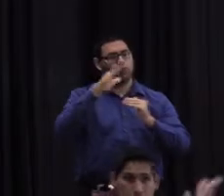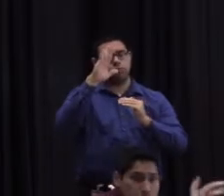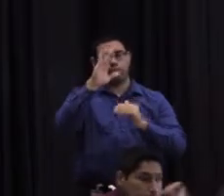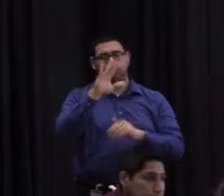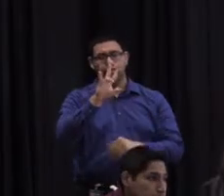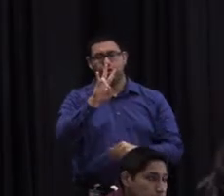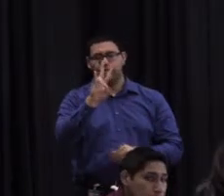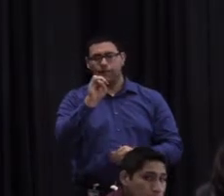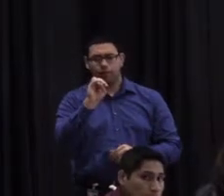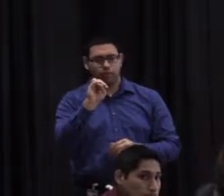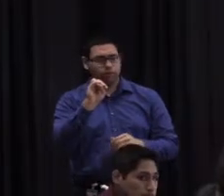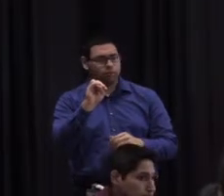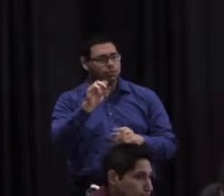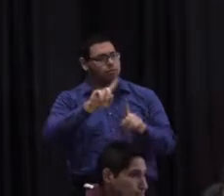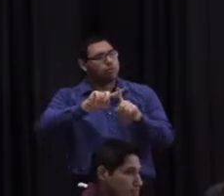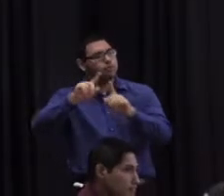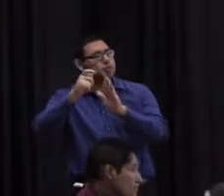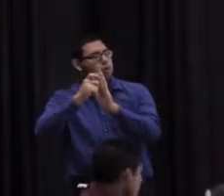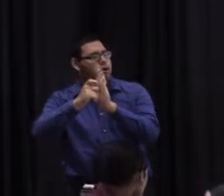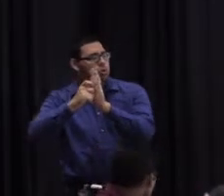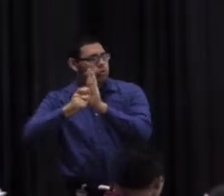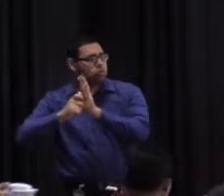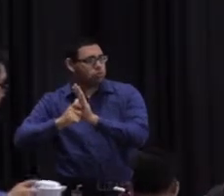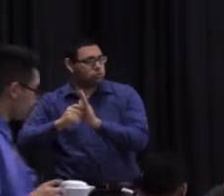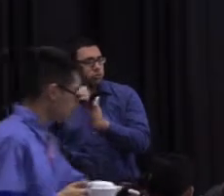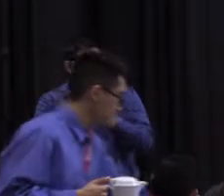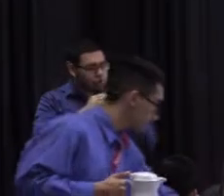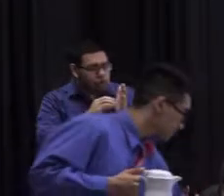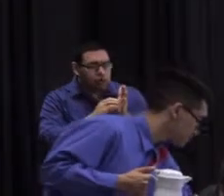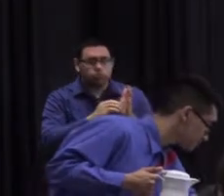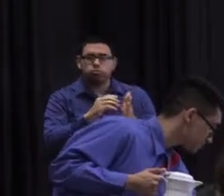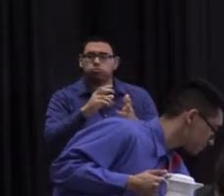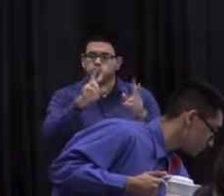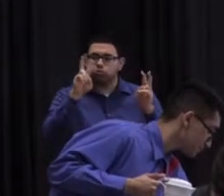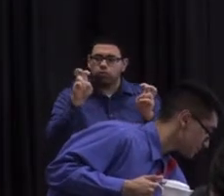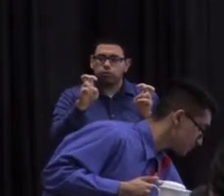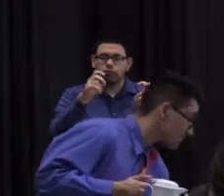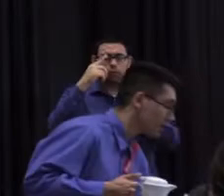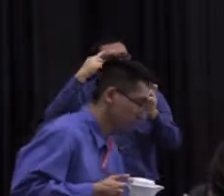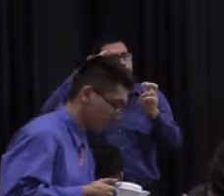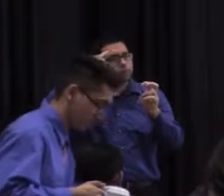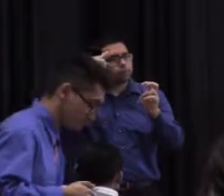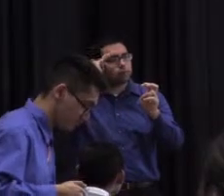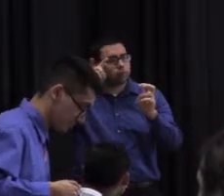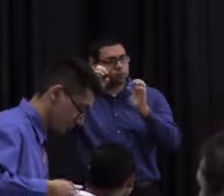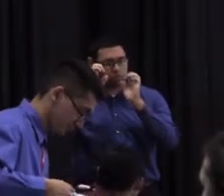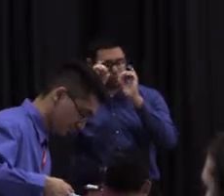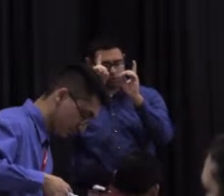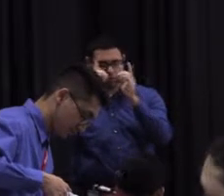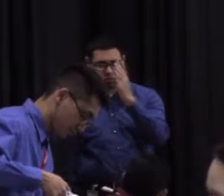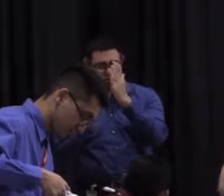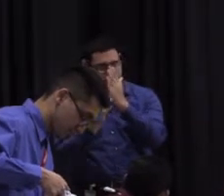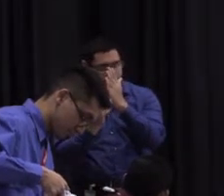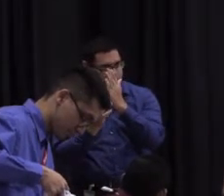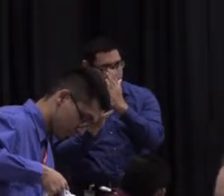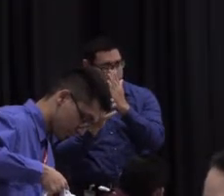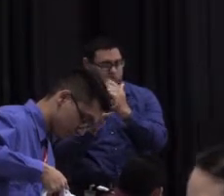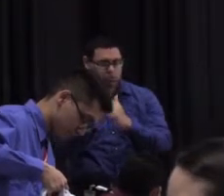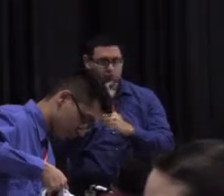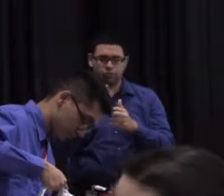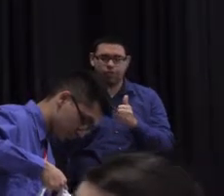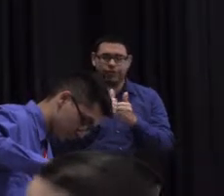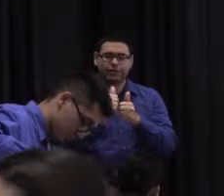over 70 plus articles, chapters on topics of educational technology and